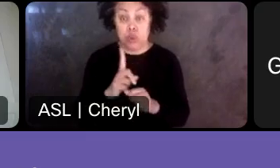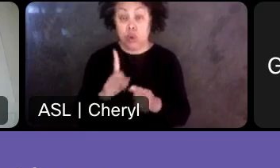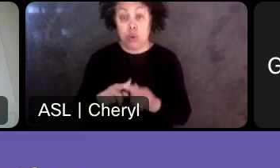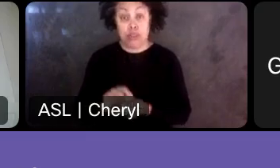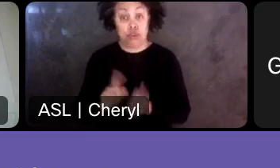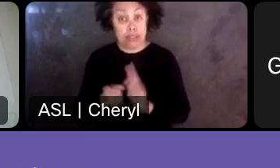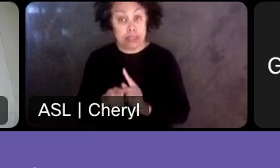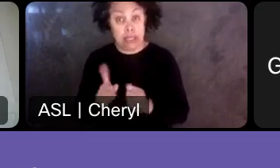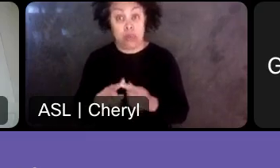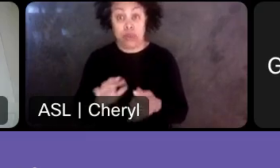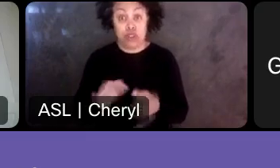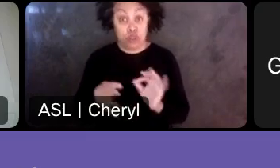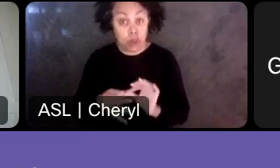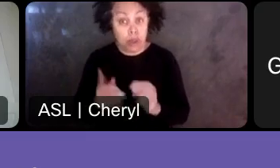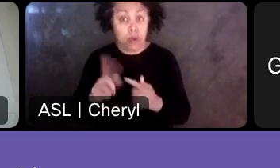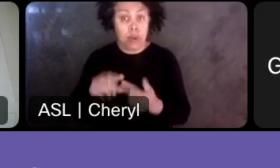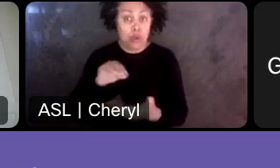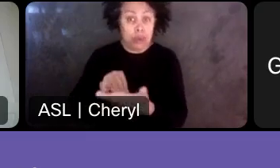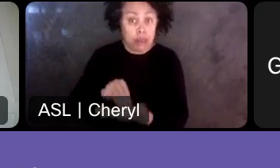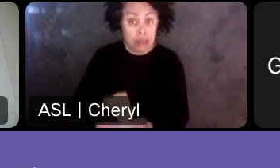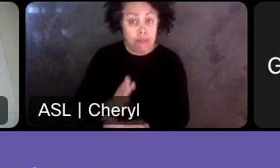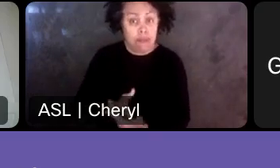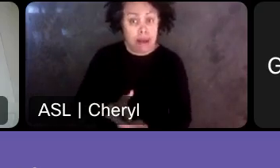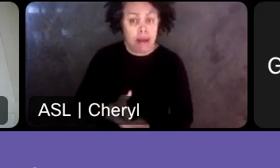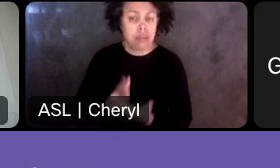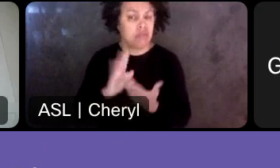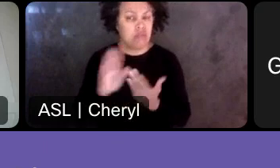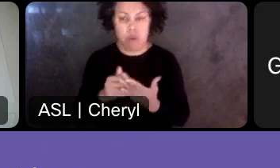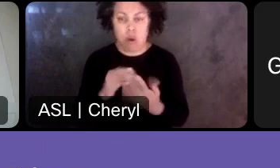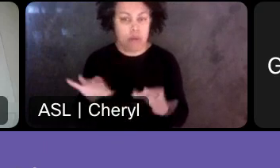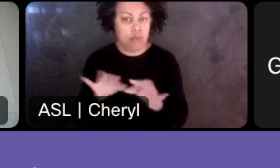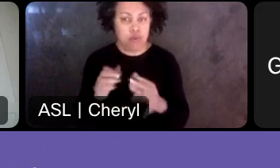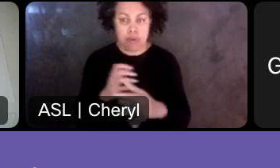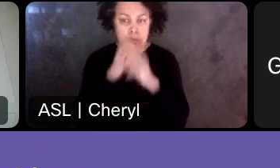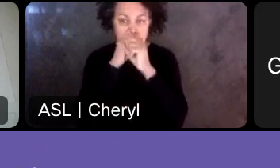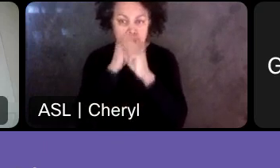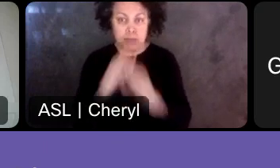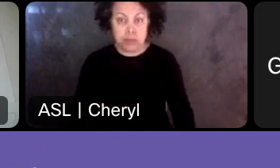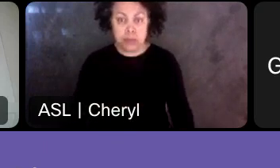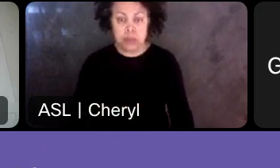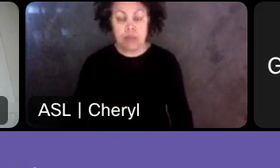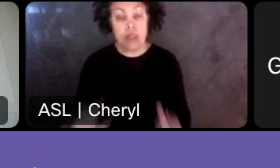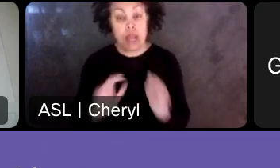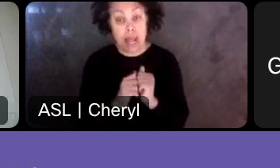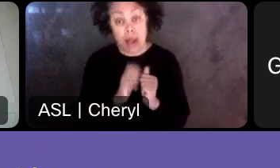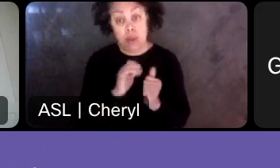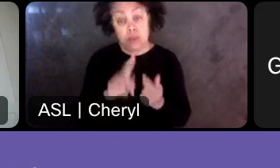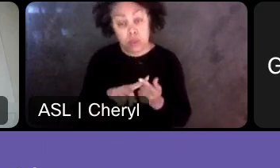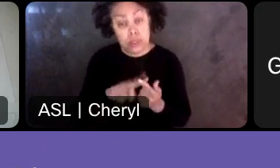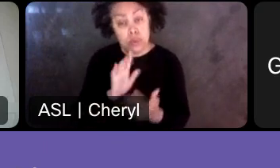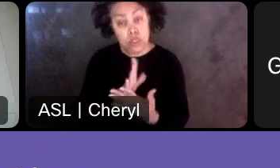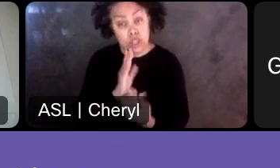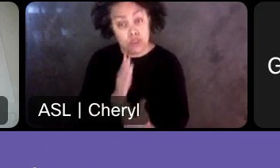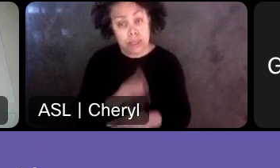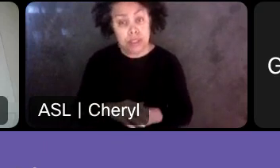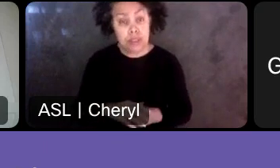services and documentation, how or when to share information, a brief